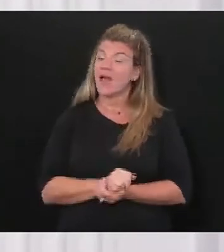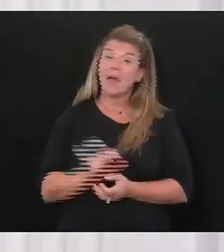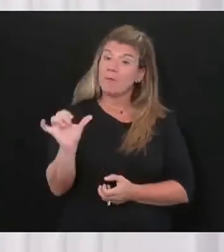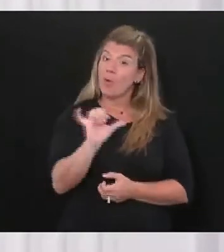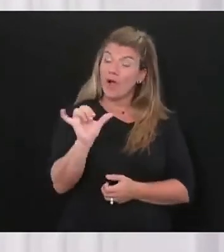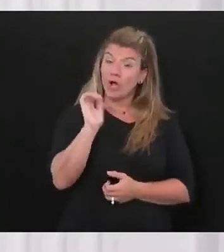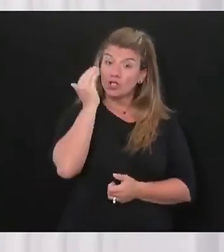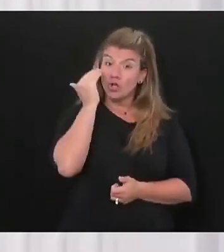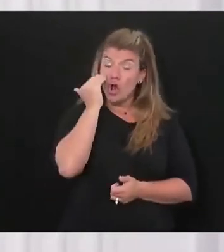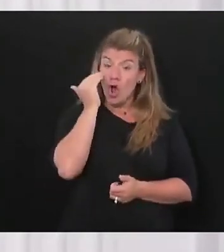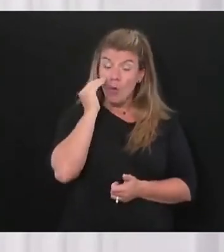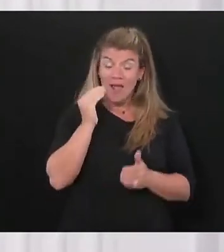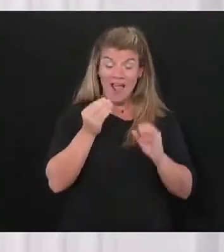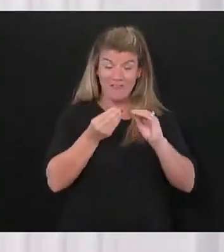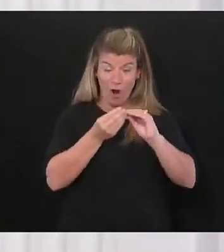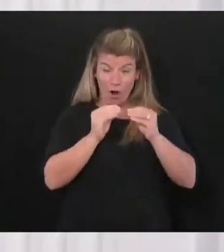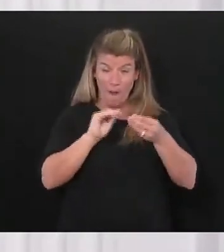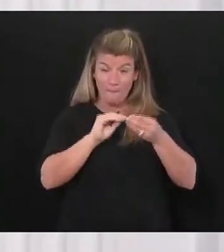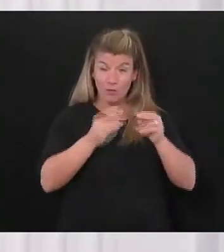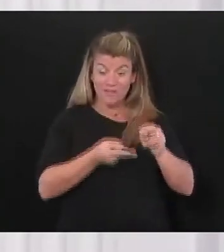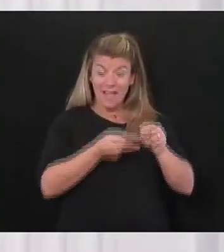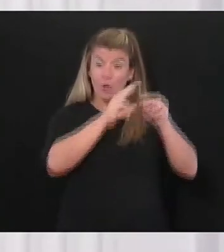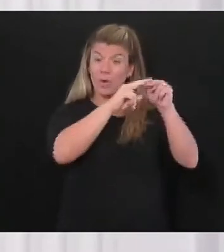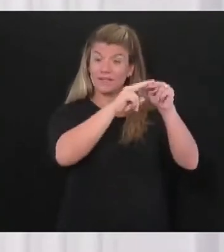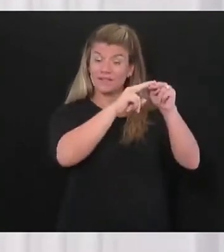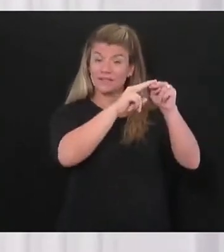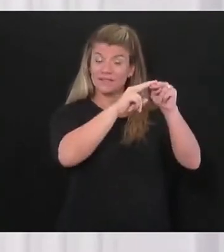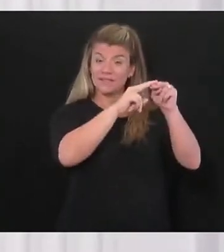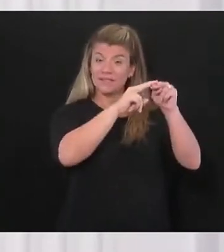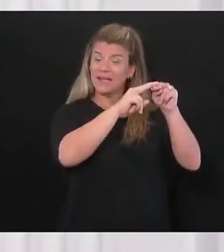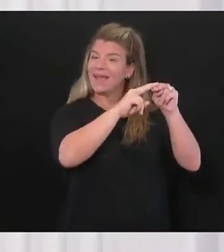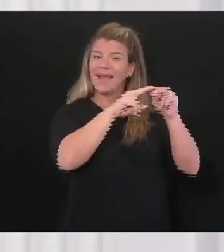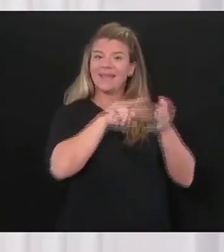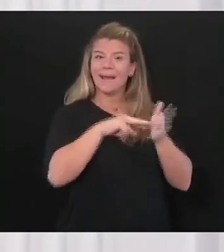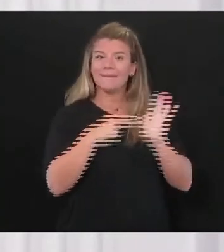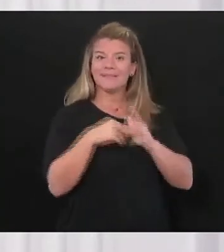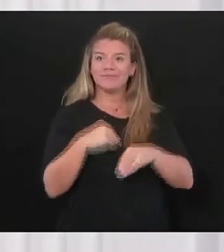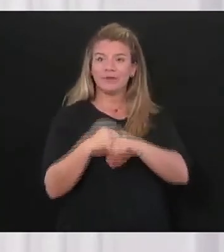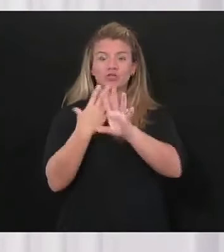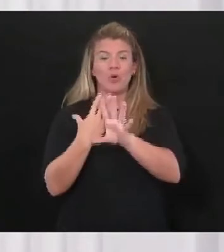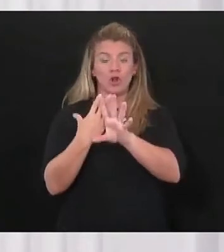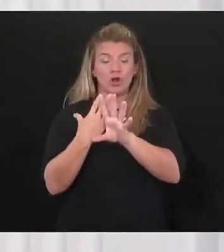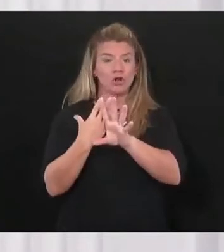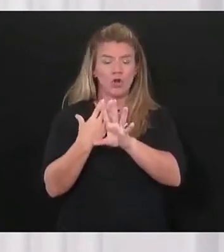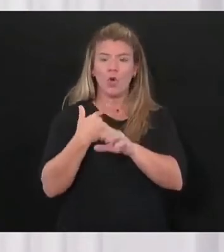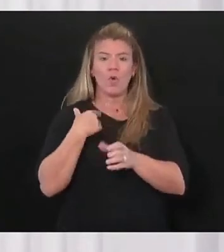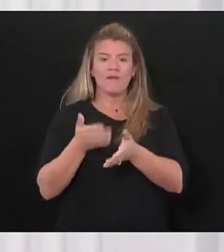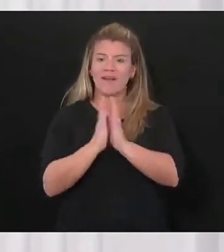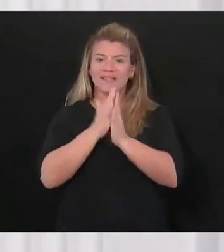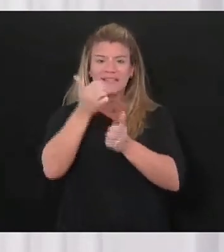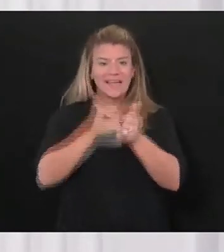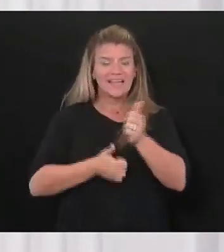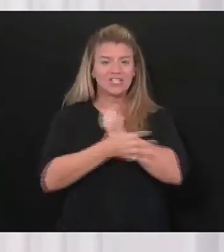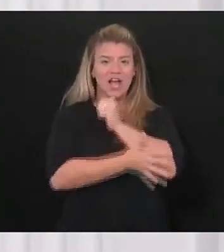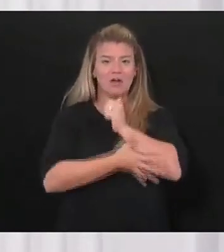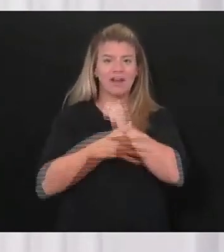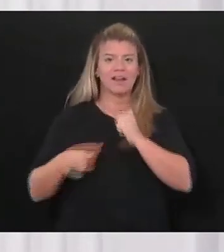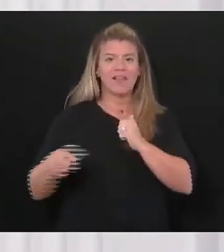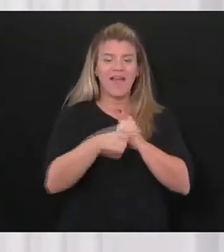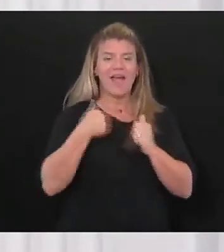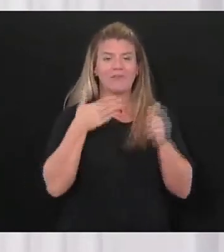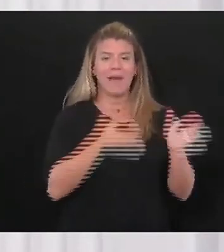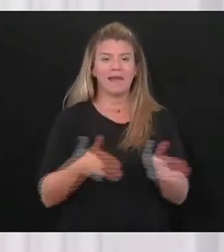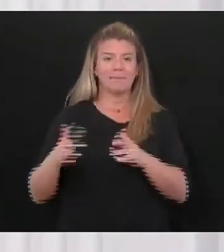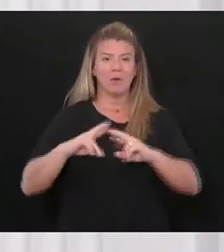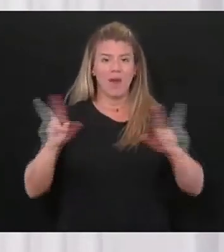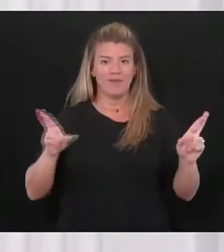know that if the numbers increase and we have to resort to remote learning, we've asked each and every county to have a contingency plan and be ready for that